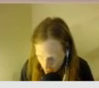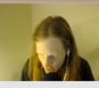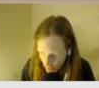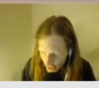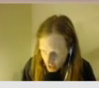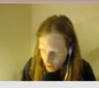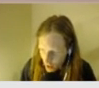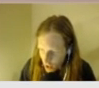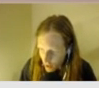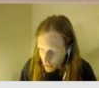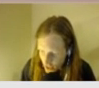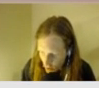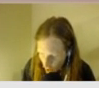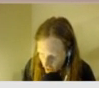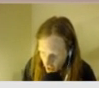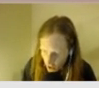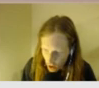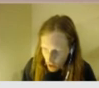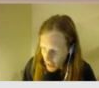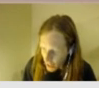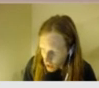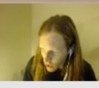be in this place of this isn't working,